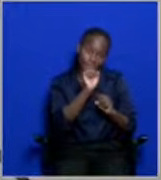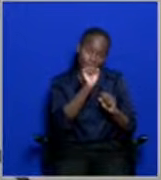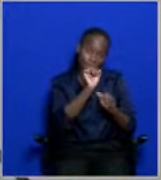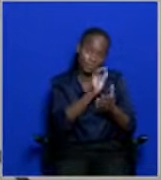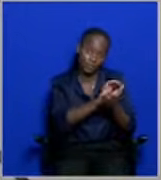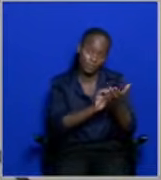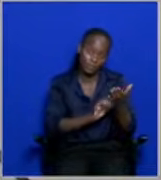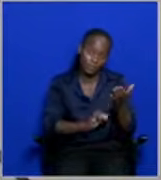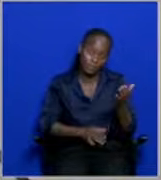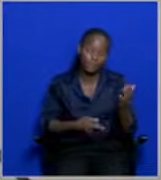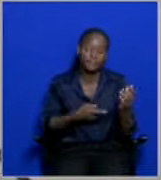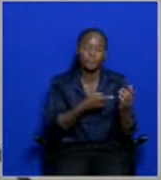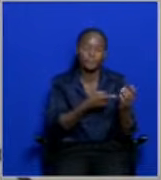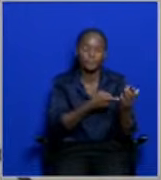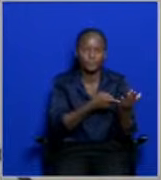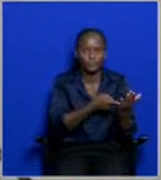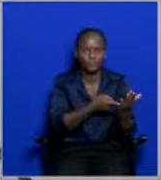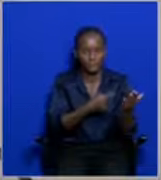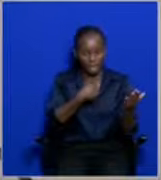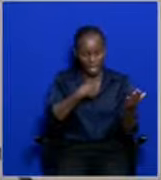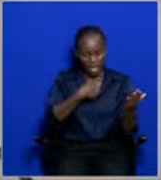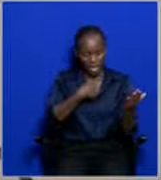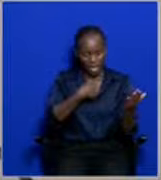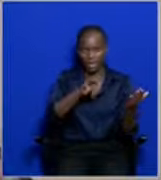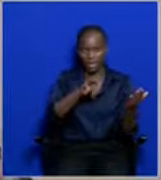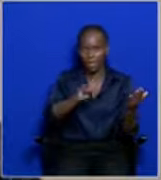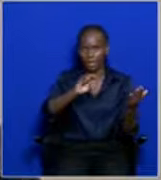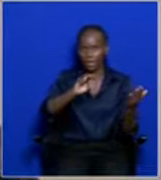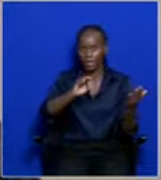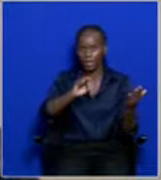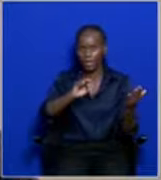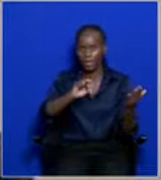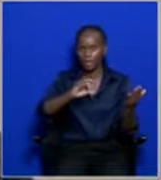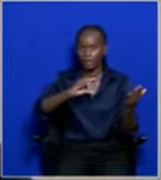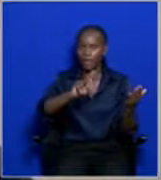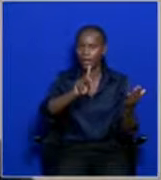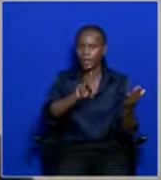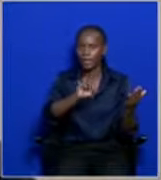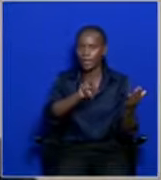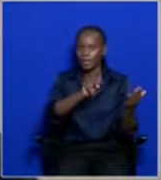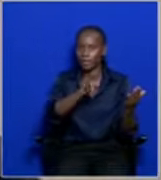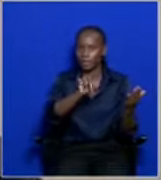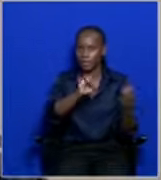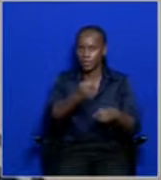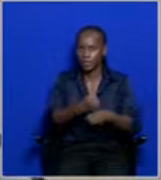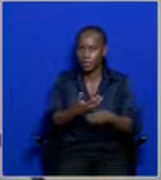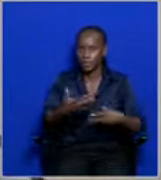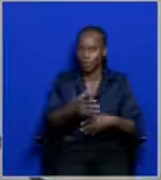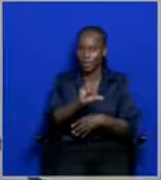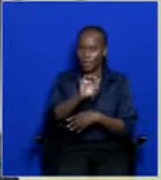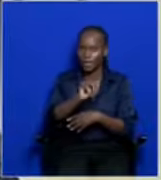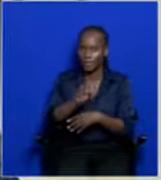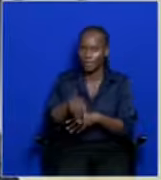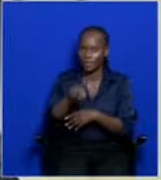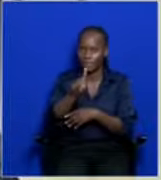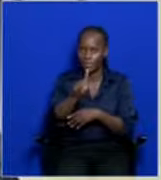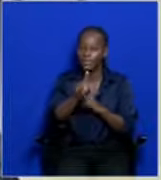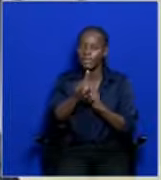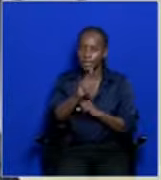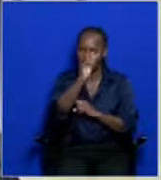Adrian Norman Mackenzie, employed at Ekurhuleni as a Metro Police officer, state the following. And at paragraph 2, and I